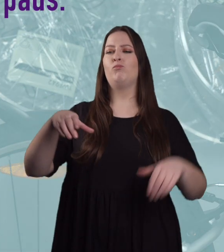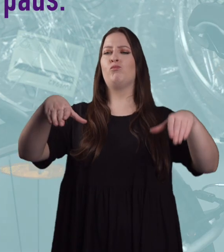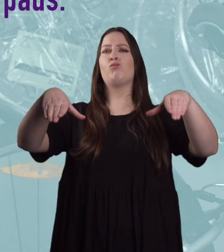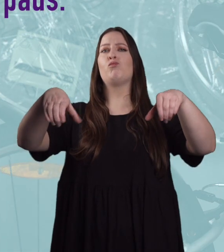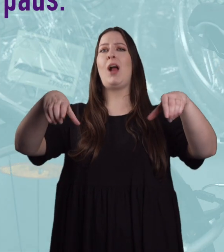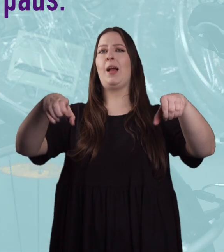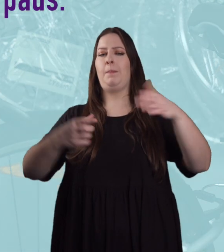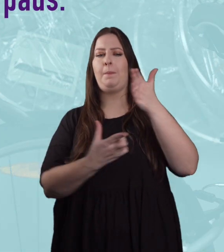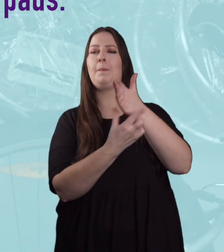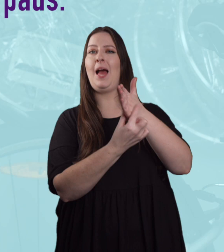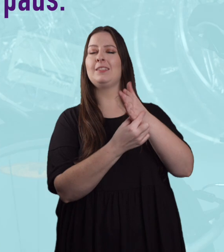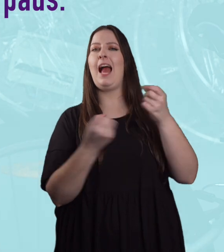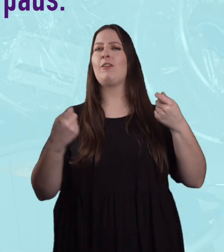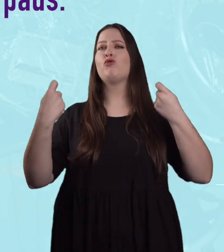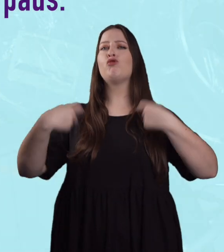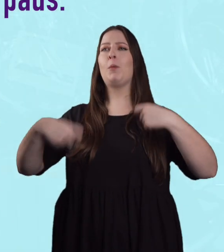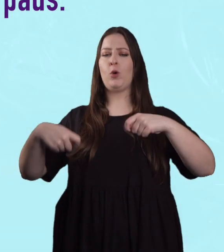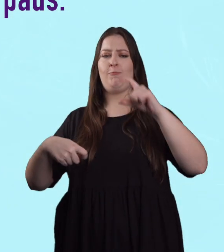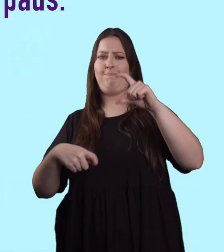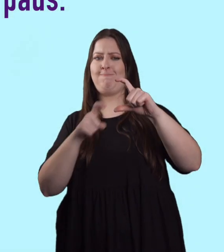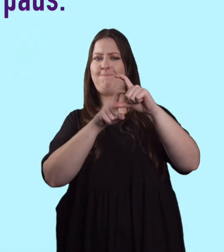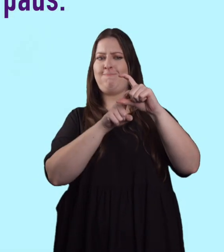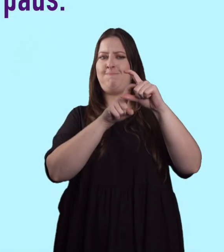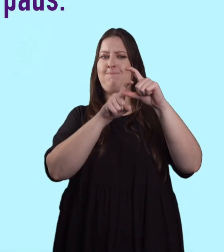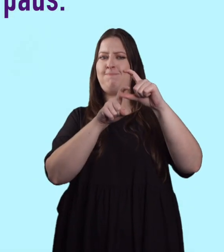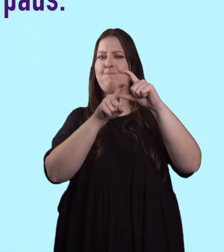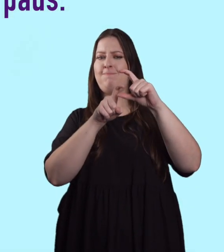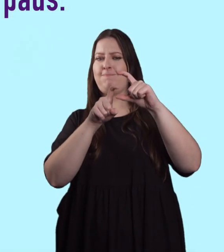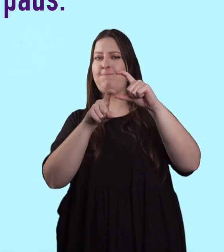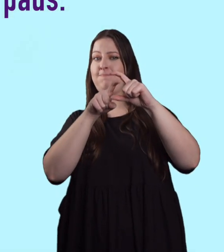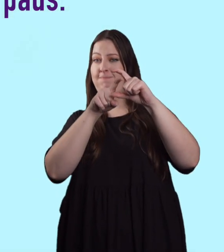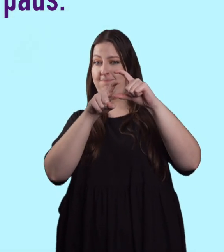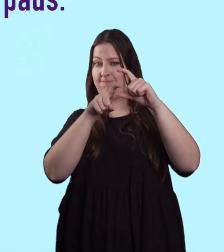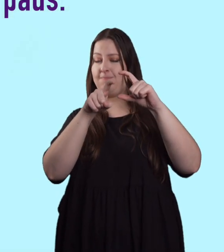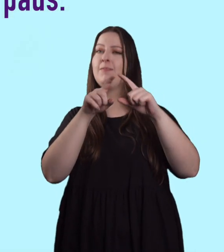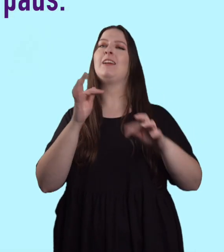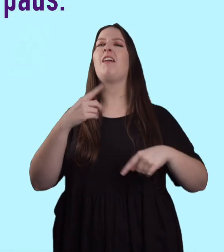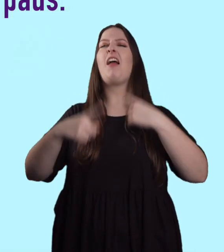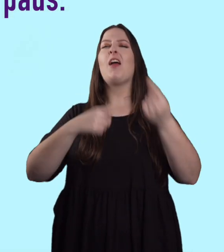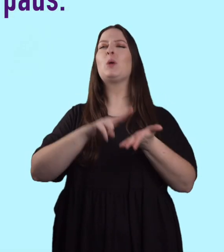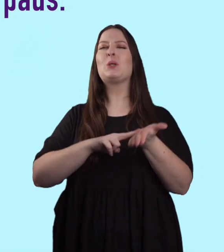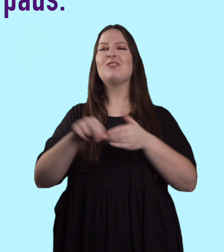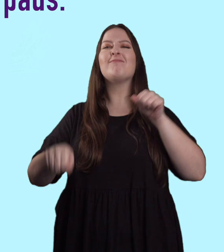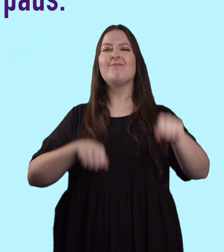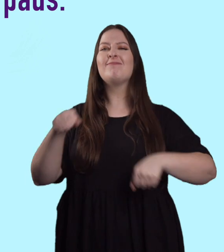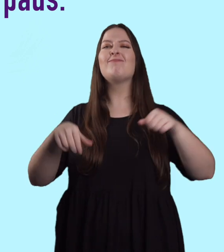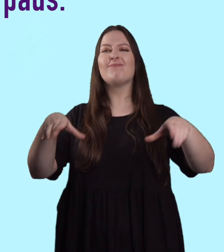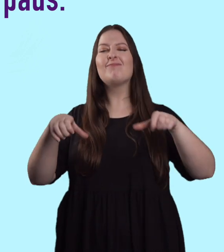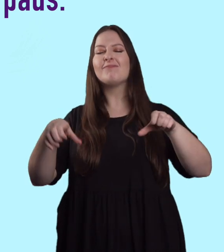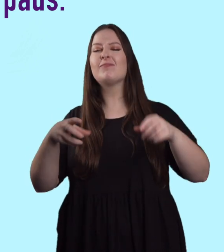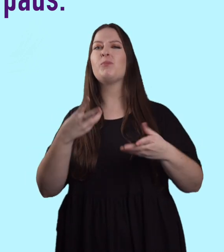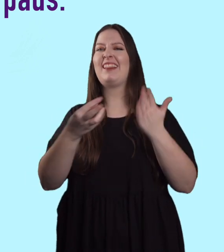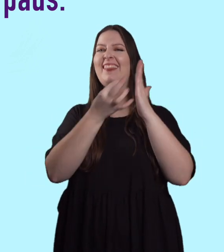The rubber on the brake pads gets thinner when you use them. When the grooves on the pads disappear, you must fit